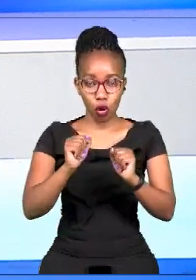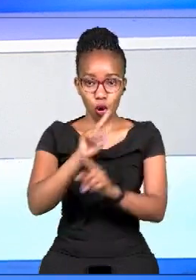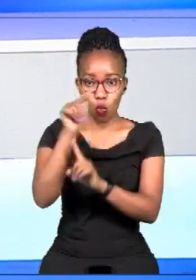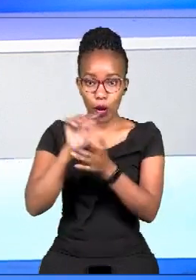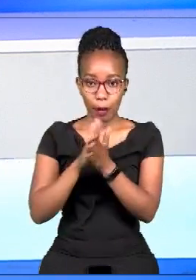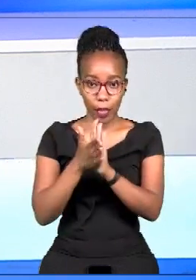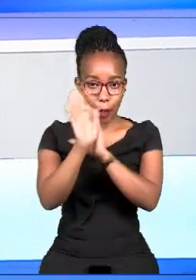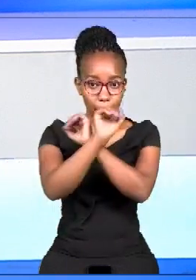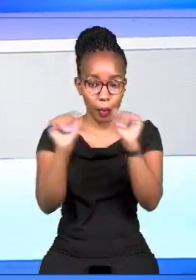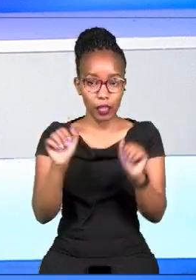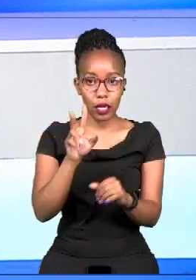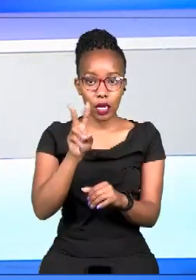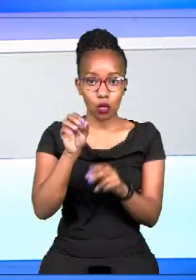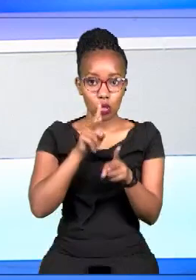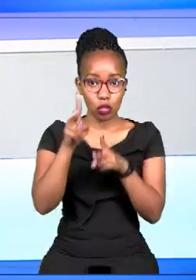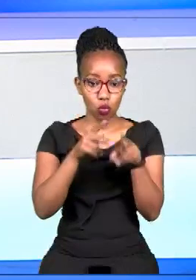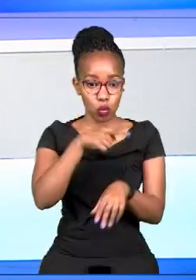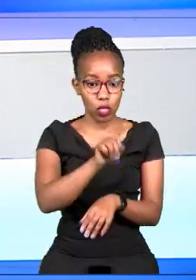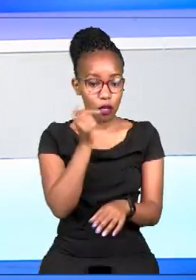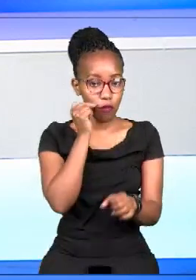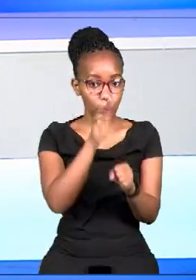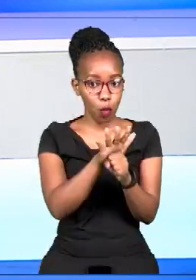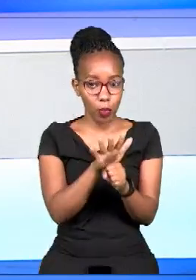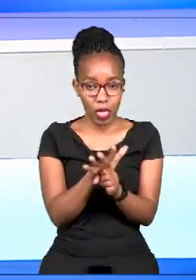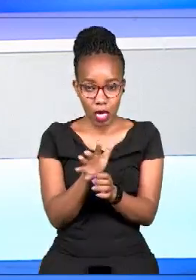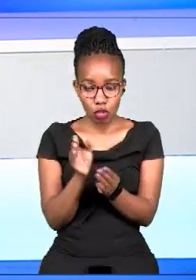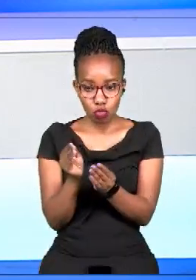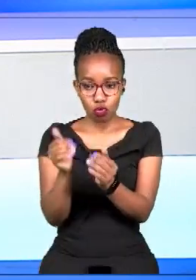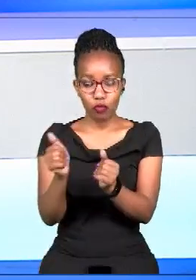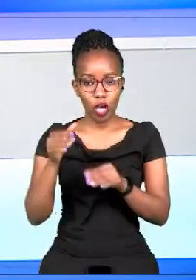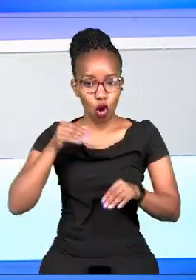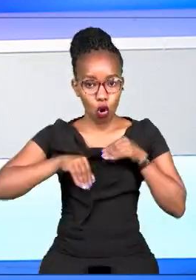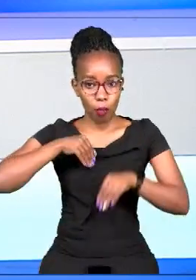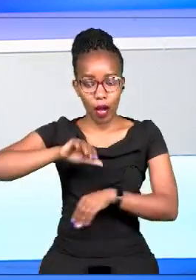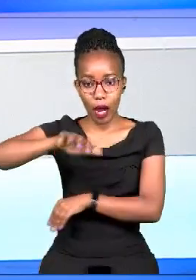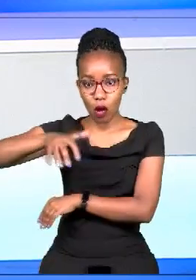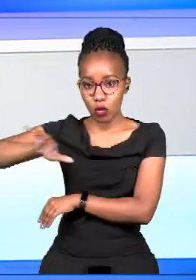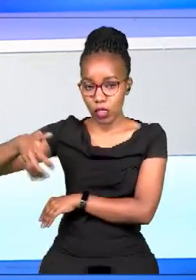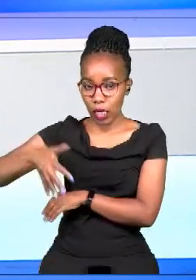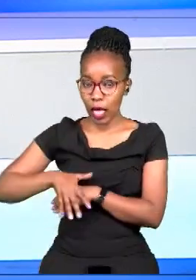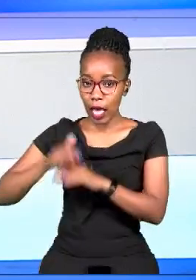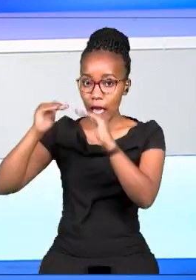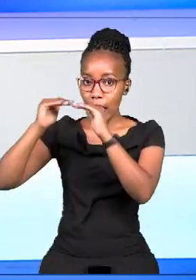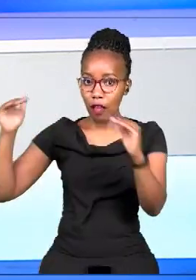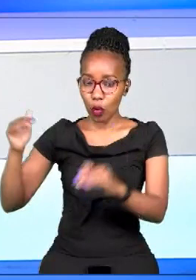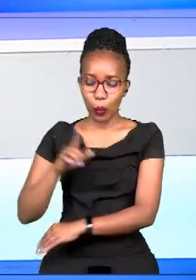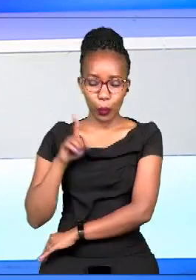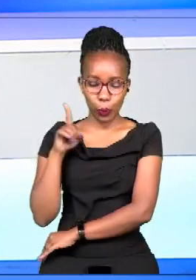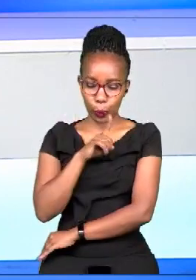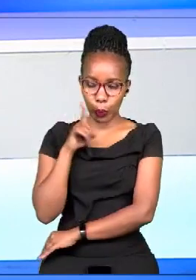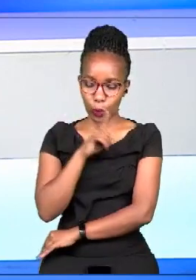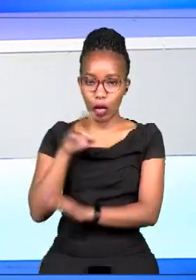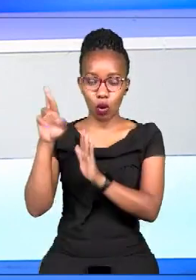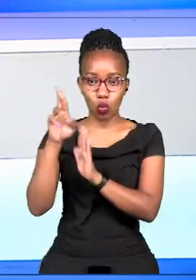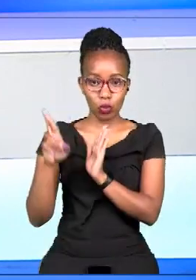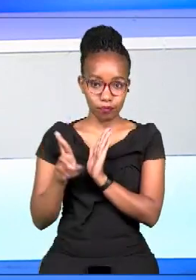in 2022. Odinga also promised that dealing with corruption at county level will not be mere words, but stern actions will be taken on